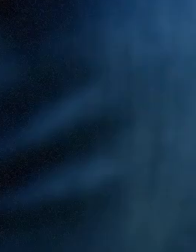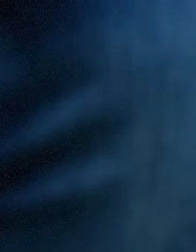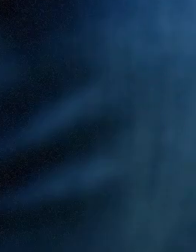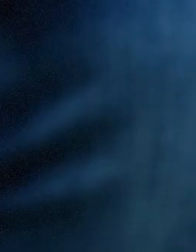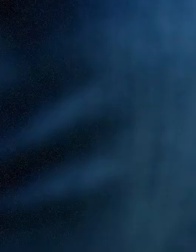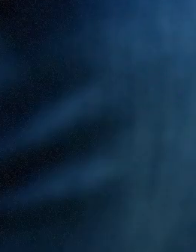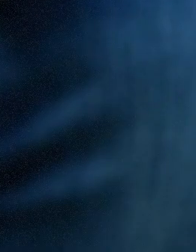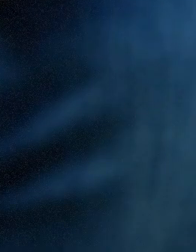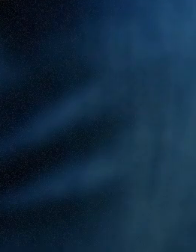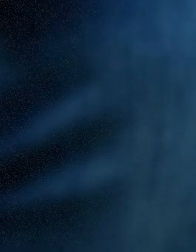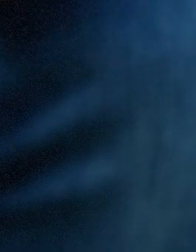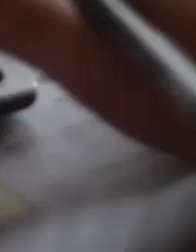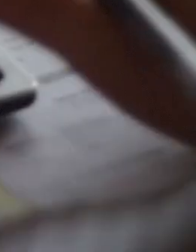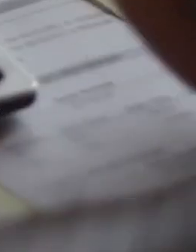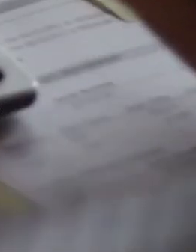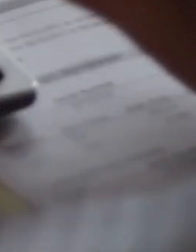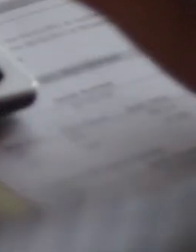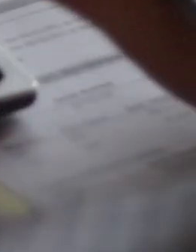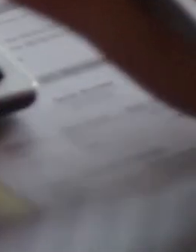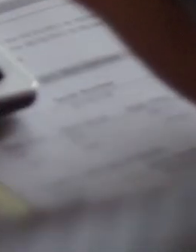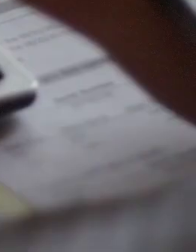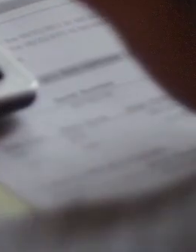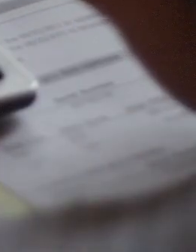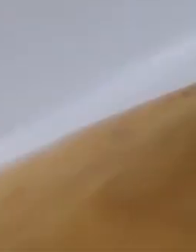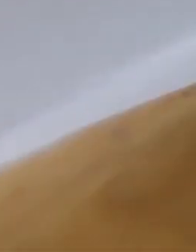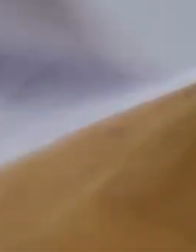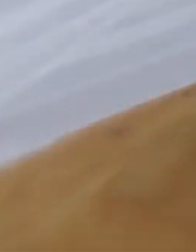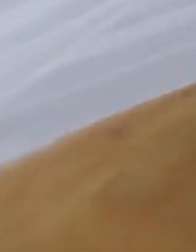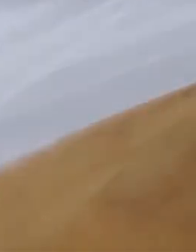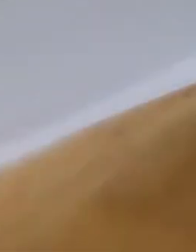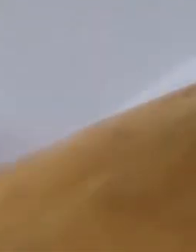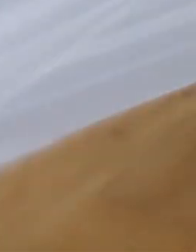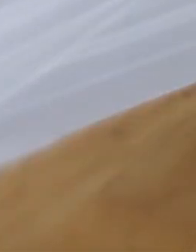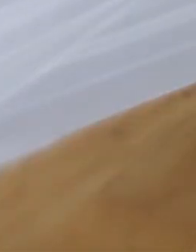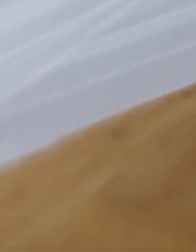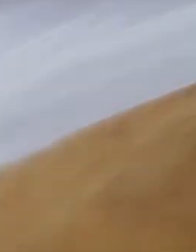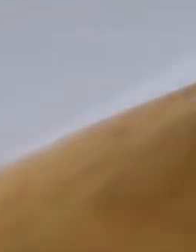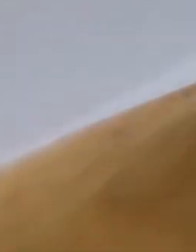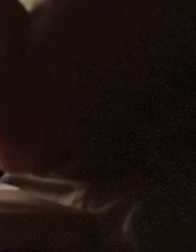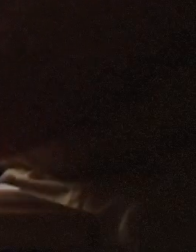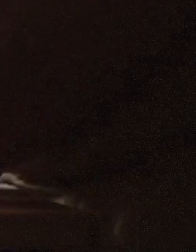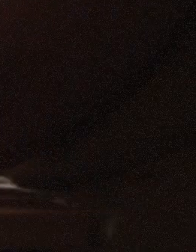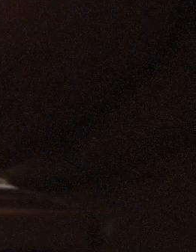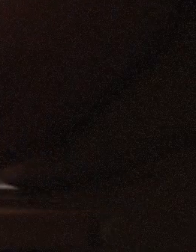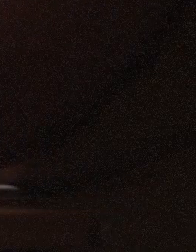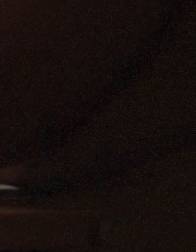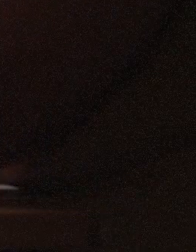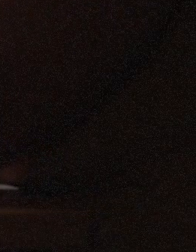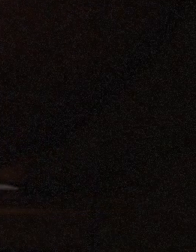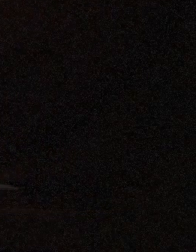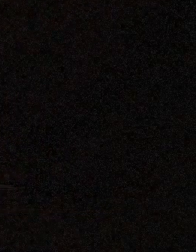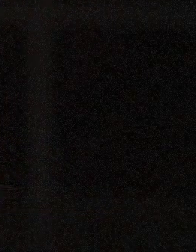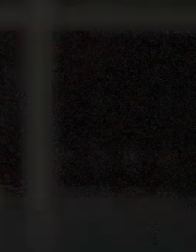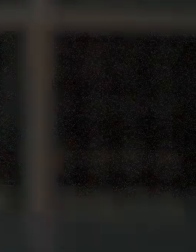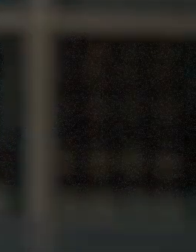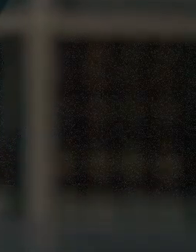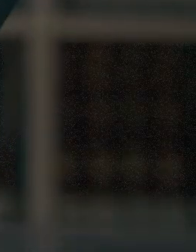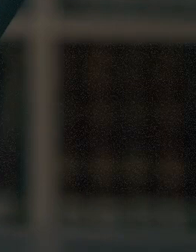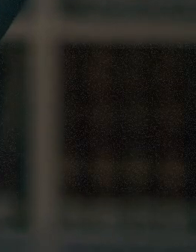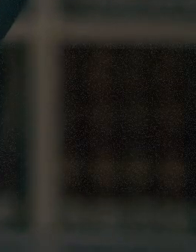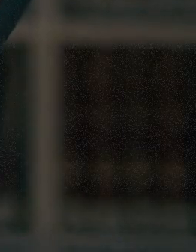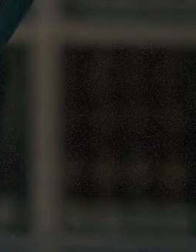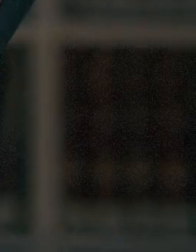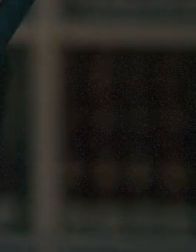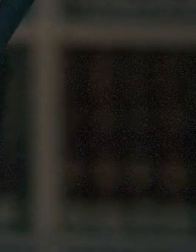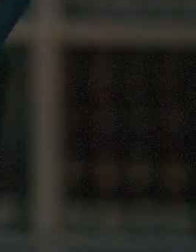annulment, and remarriage? Why is it difficult to manage our personal finances?